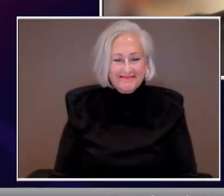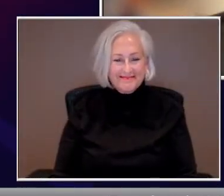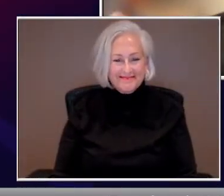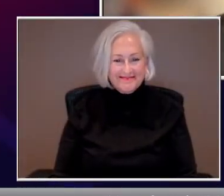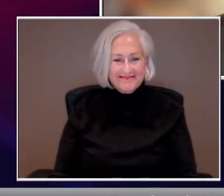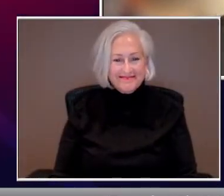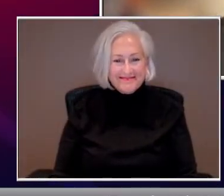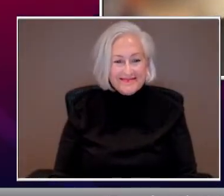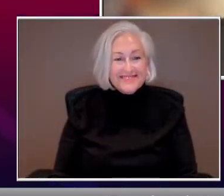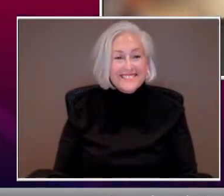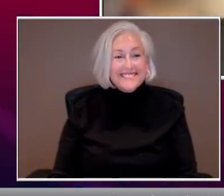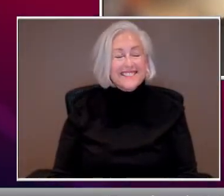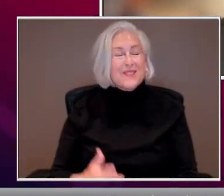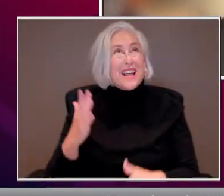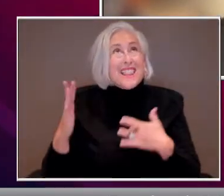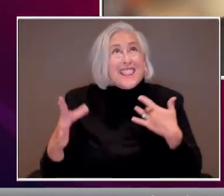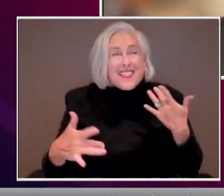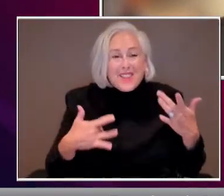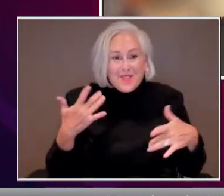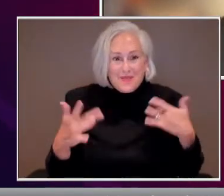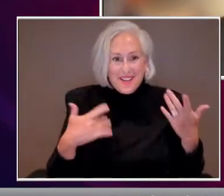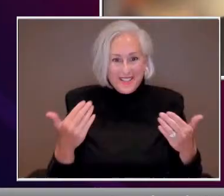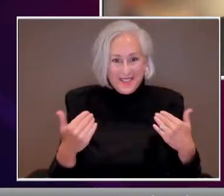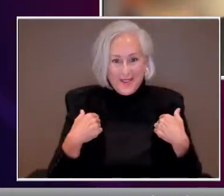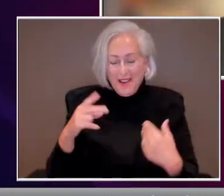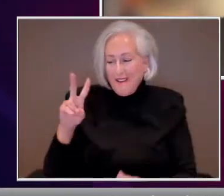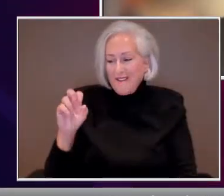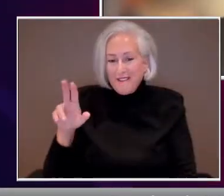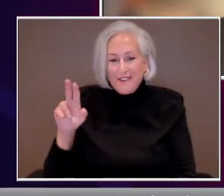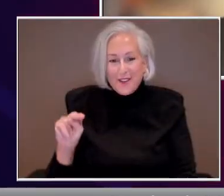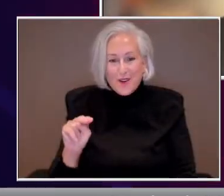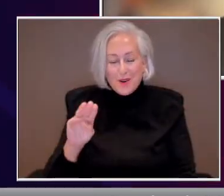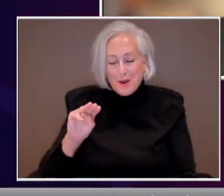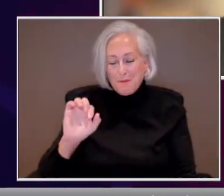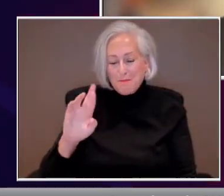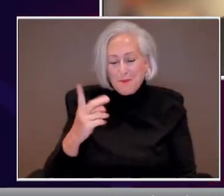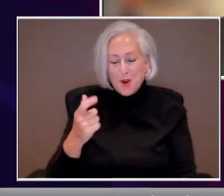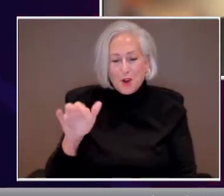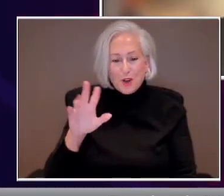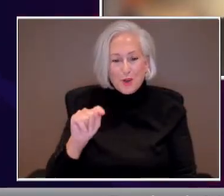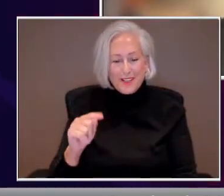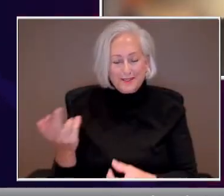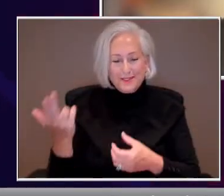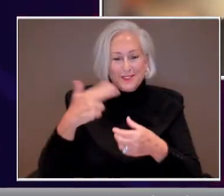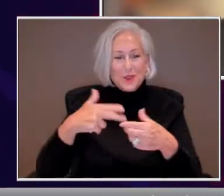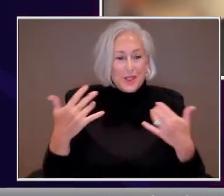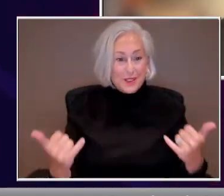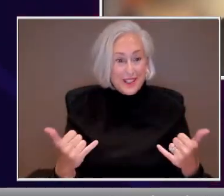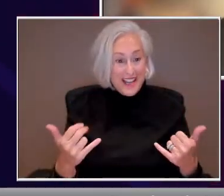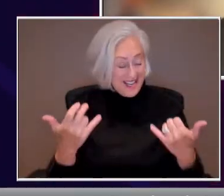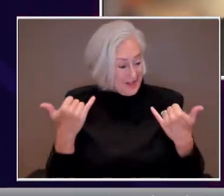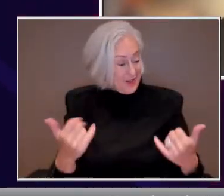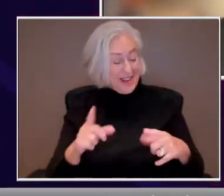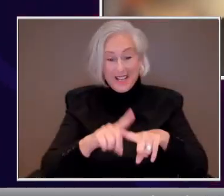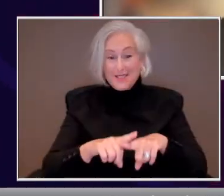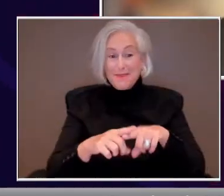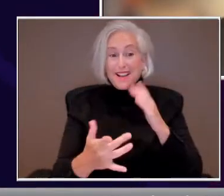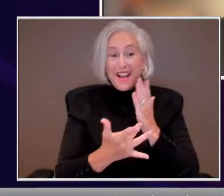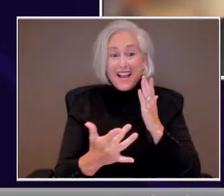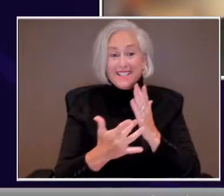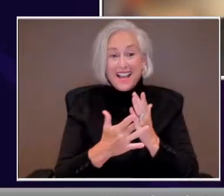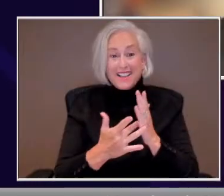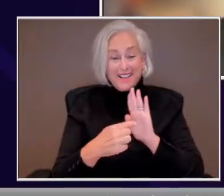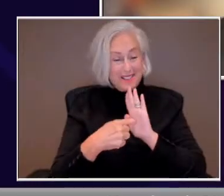We are so thrilled to have Vern and Margaret joining us. And speaking of technology, we're relying on some of that today to bring you this very program. We